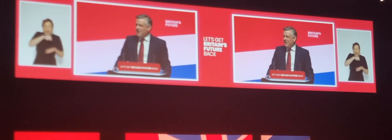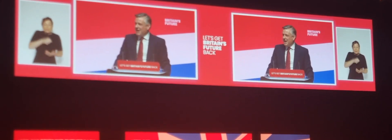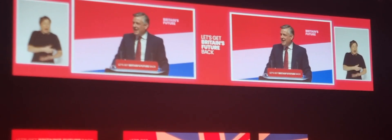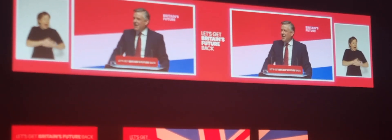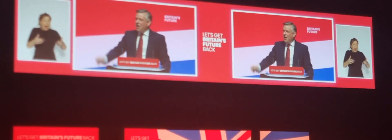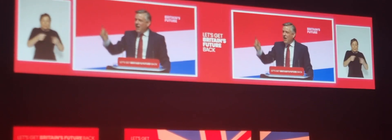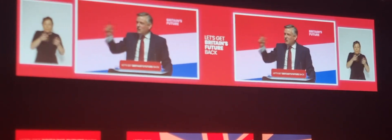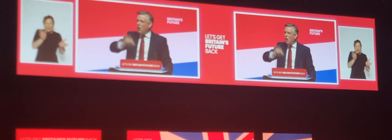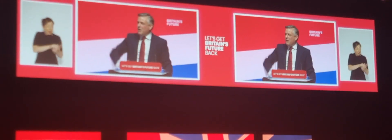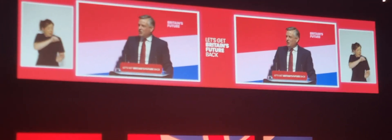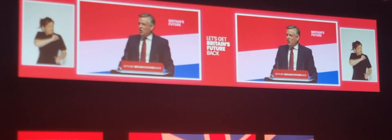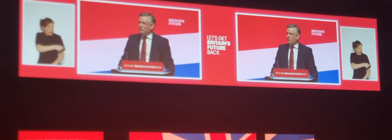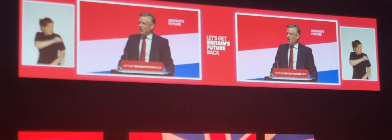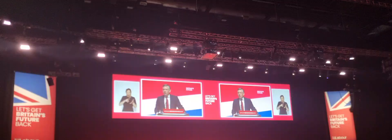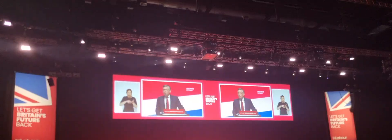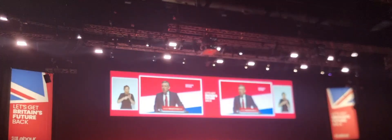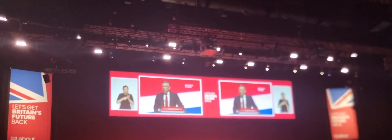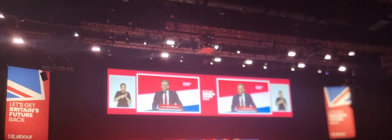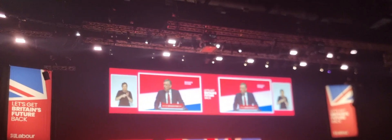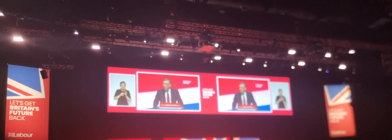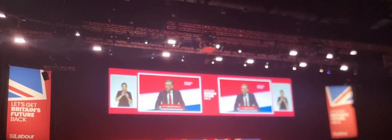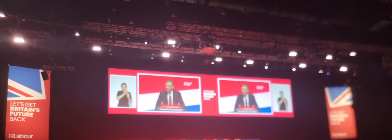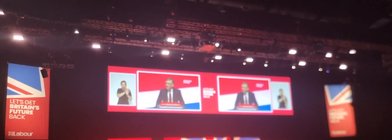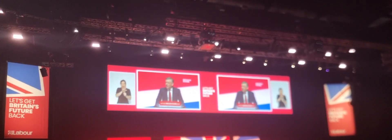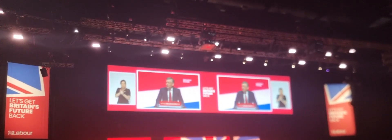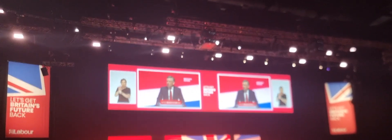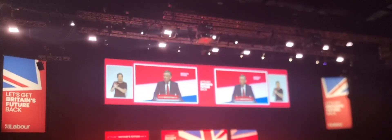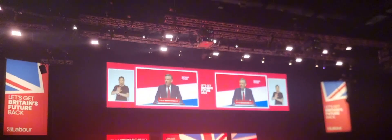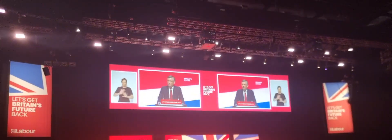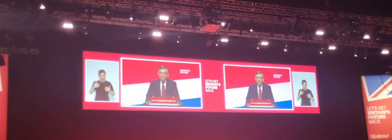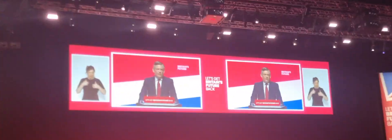been breaking. That's what they've been breaking. Home ownership.